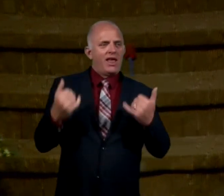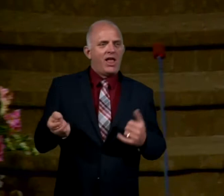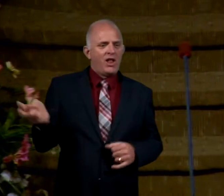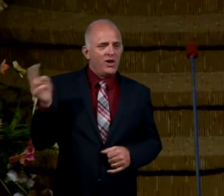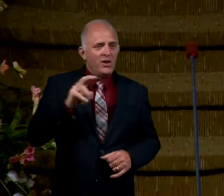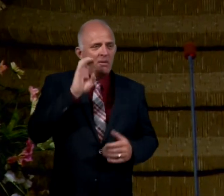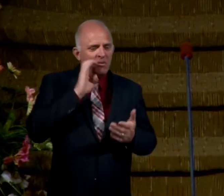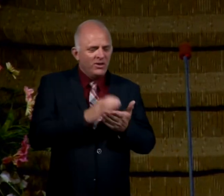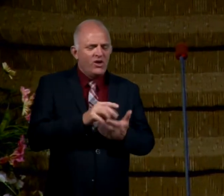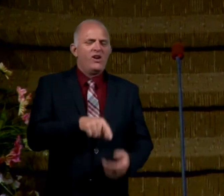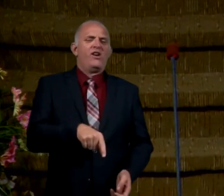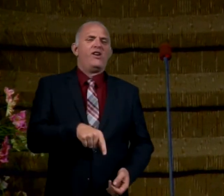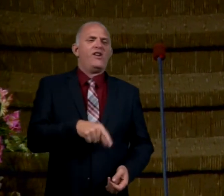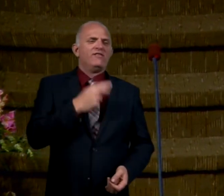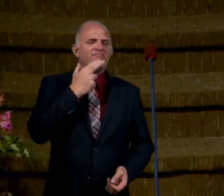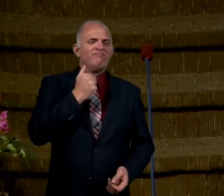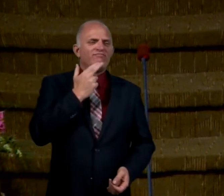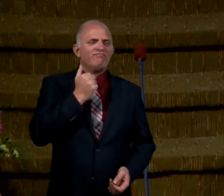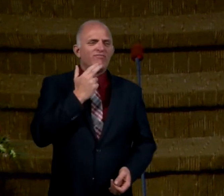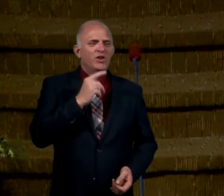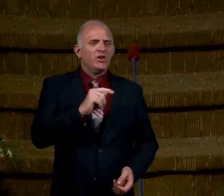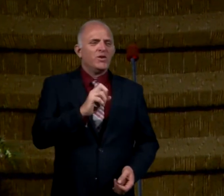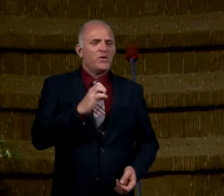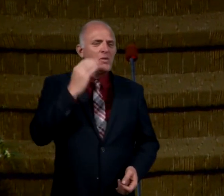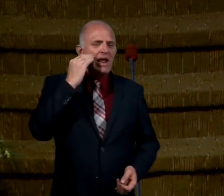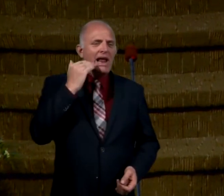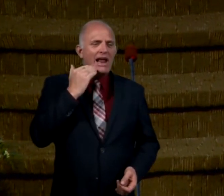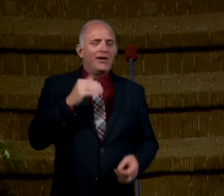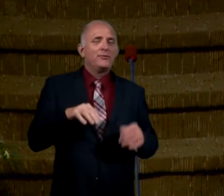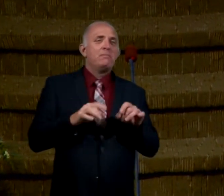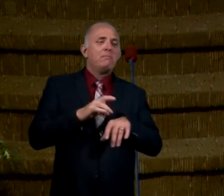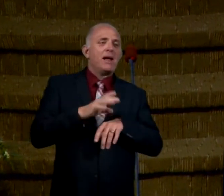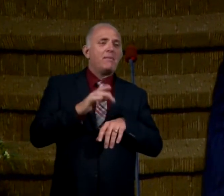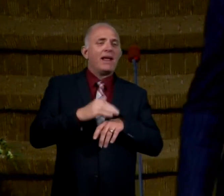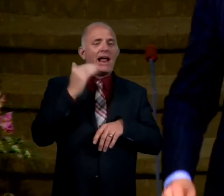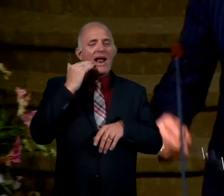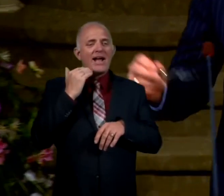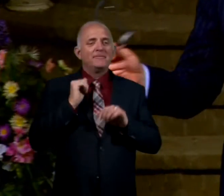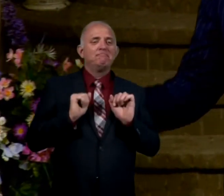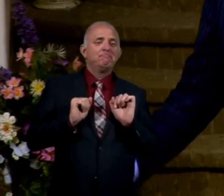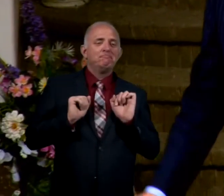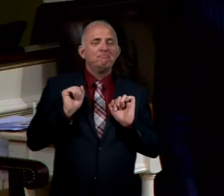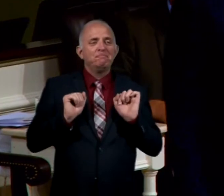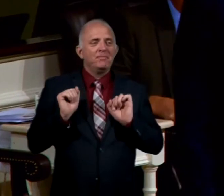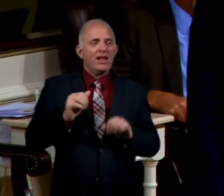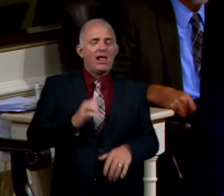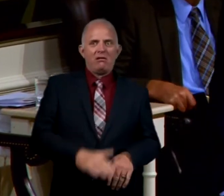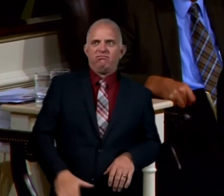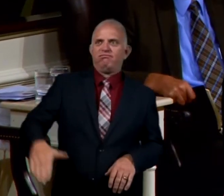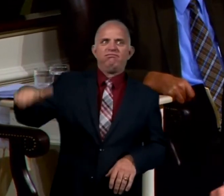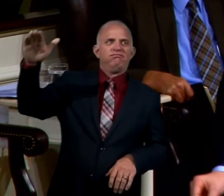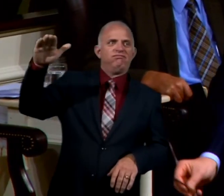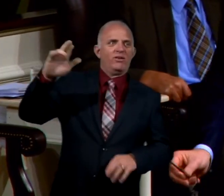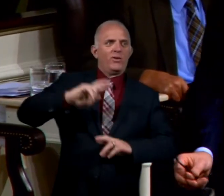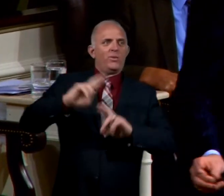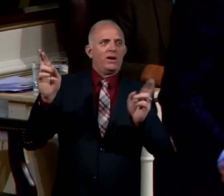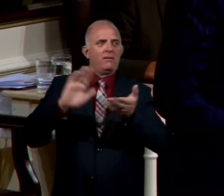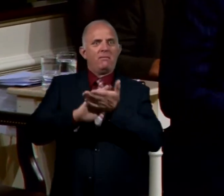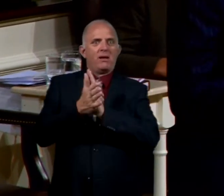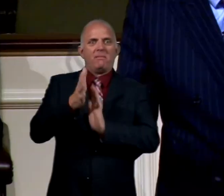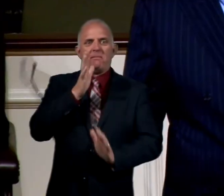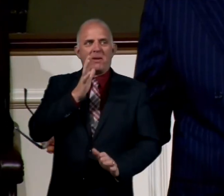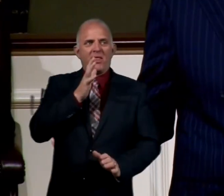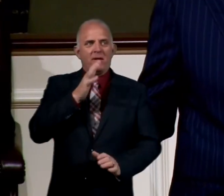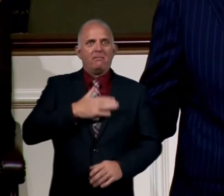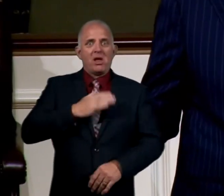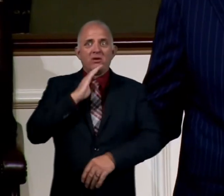little toe head. Look at that little pumpkin head. That was her when she was little. Now she's getting ready to be a mama and